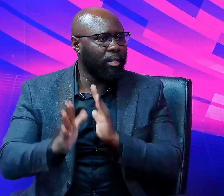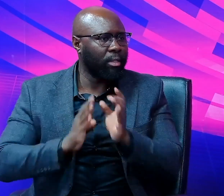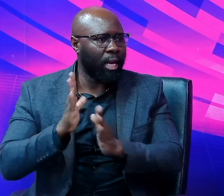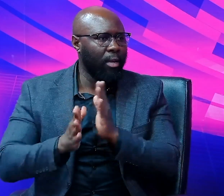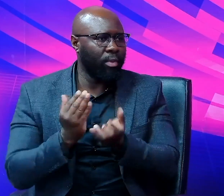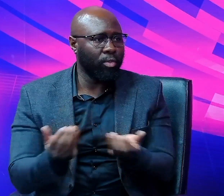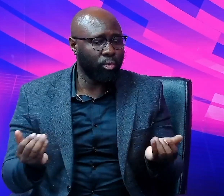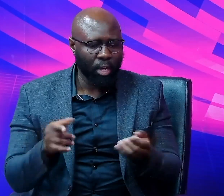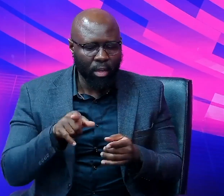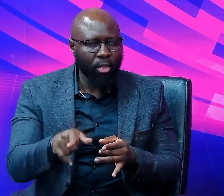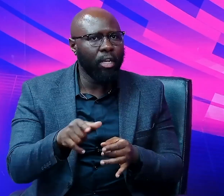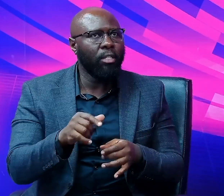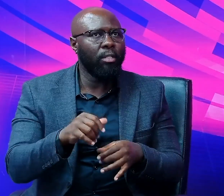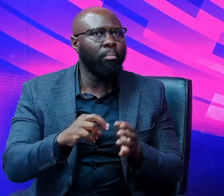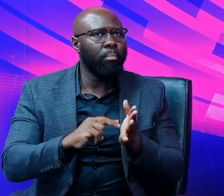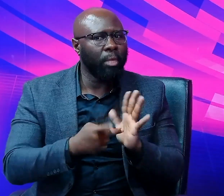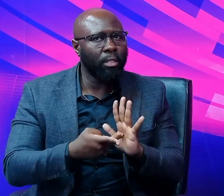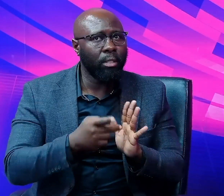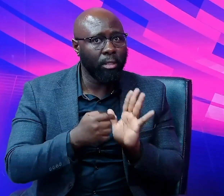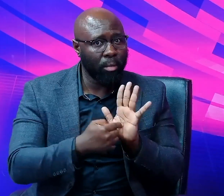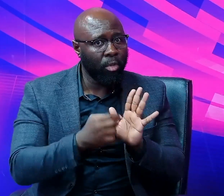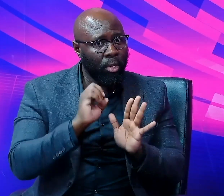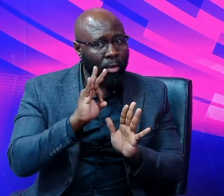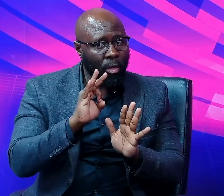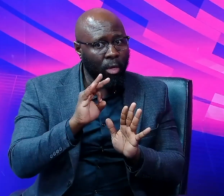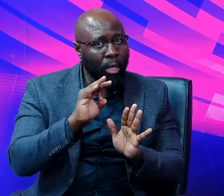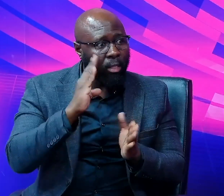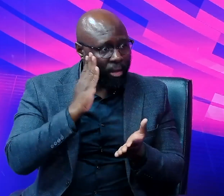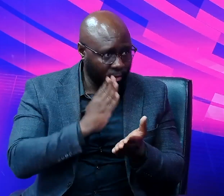I have a certificate and you cannot be able to sign with the child. Then this